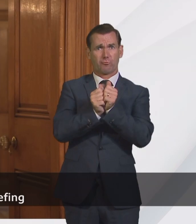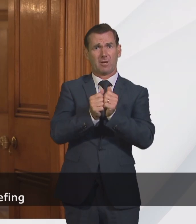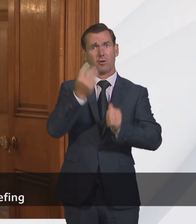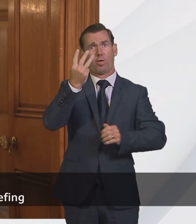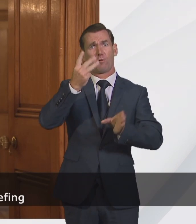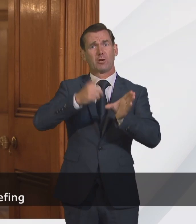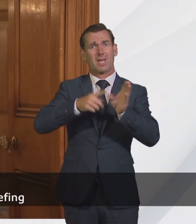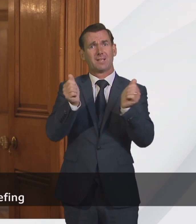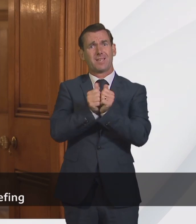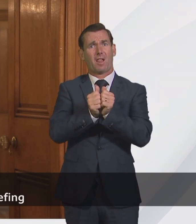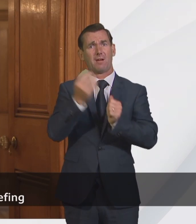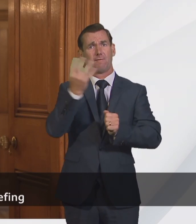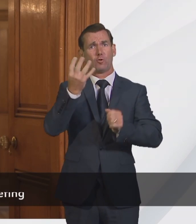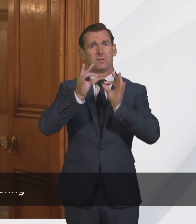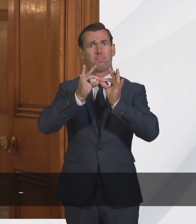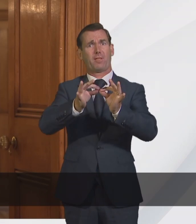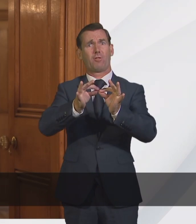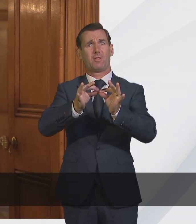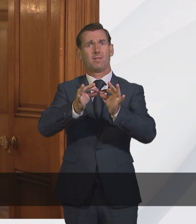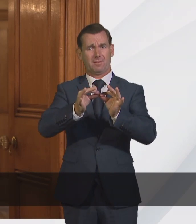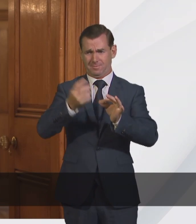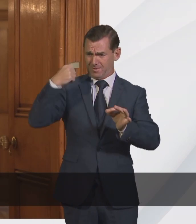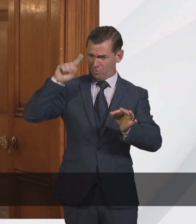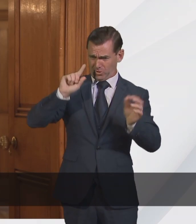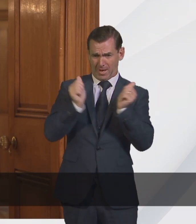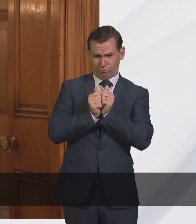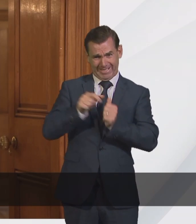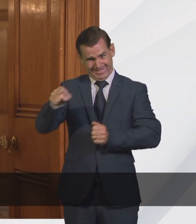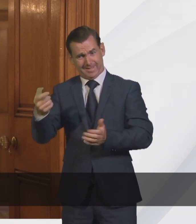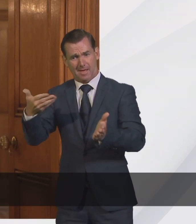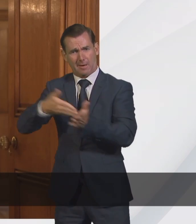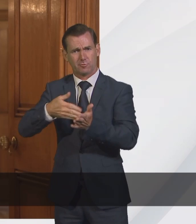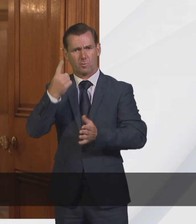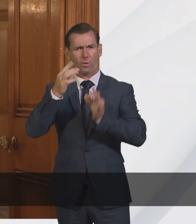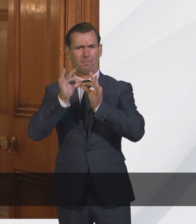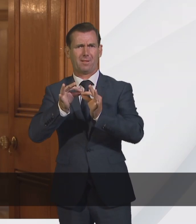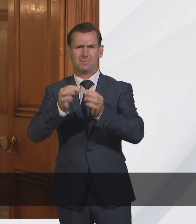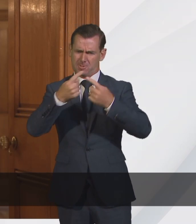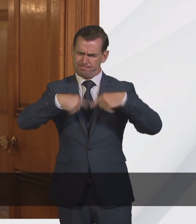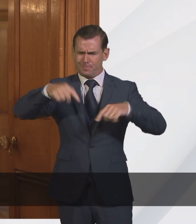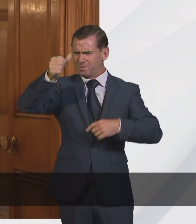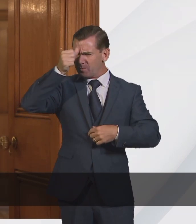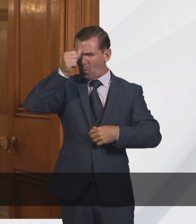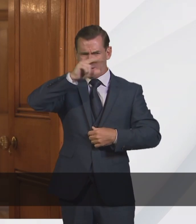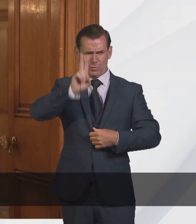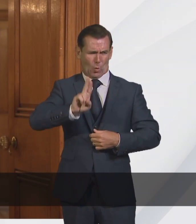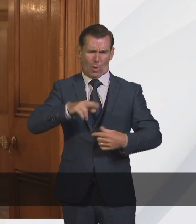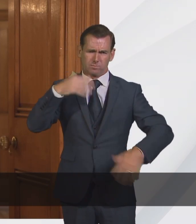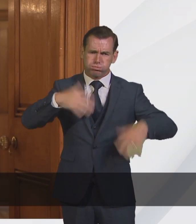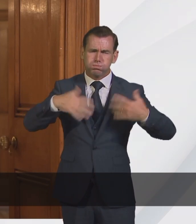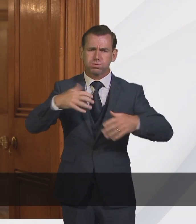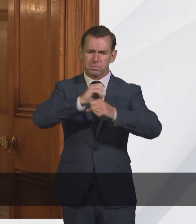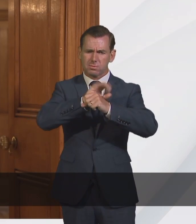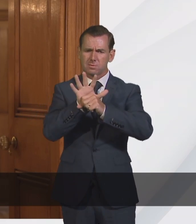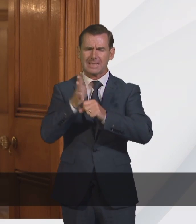our schools, recognising that our schools need additional support at this difficult time and